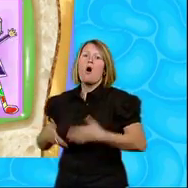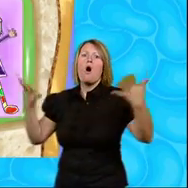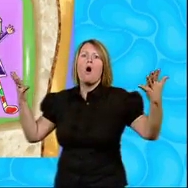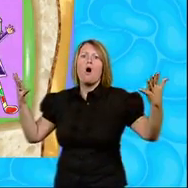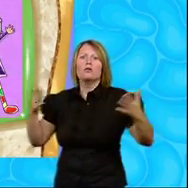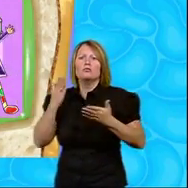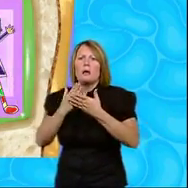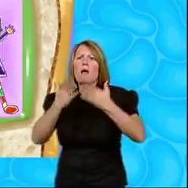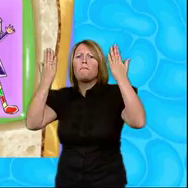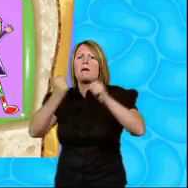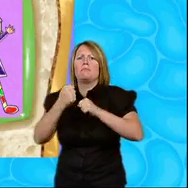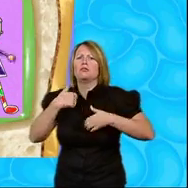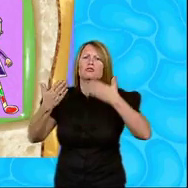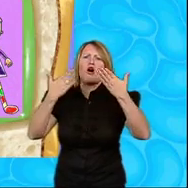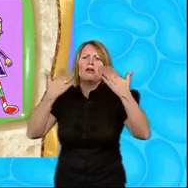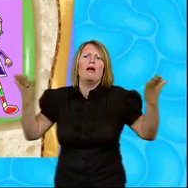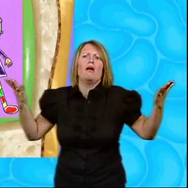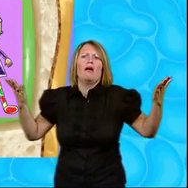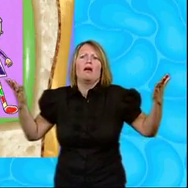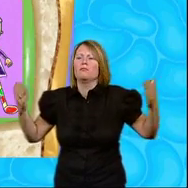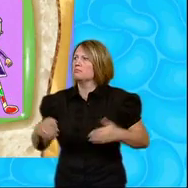Help! My bird's making me up!